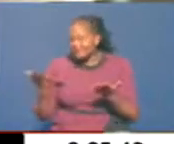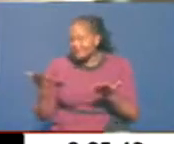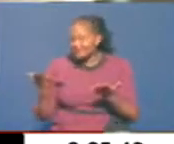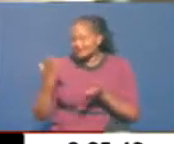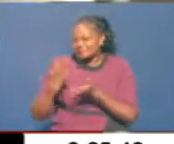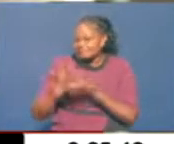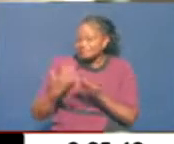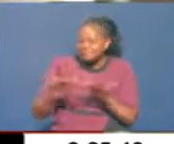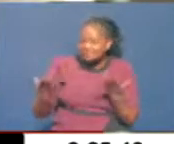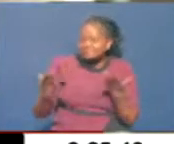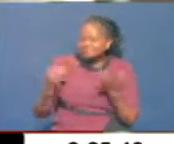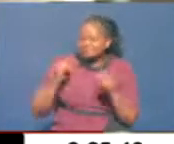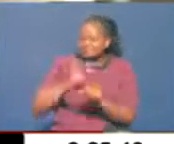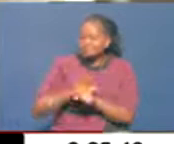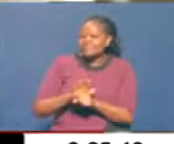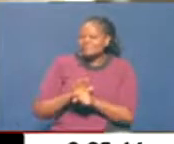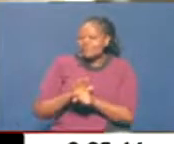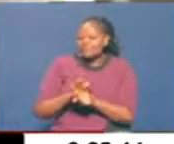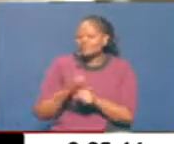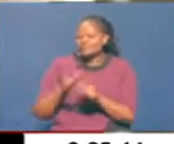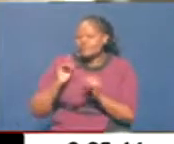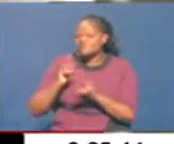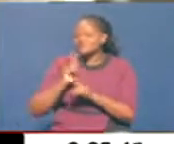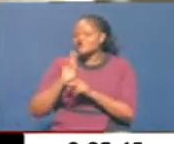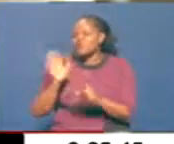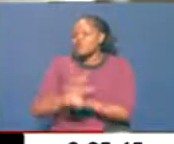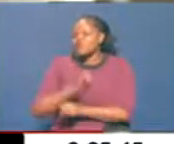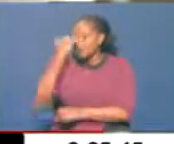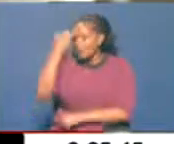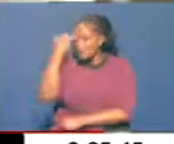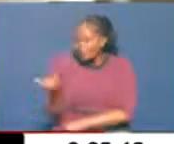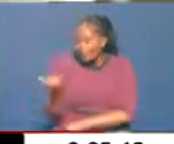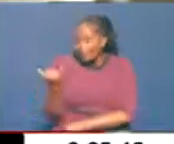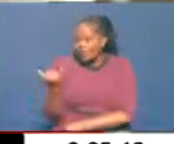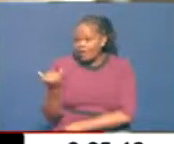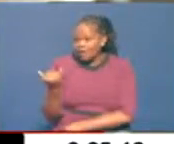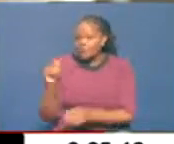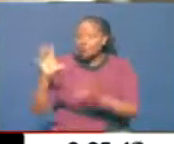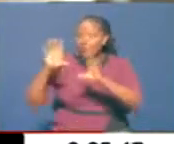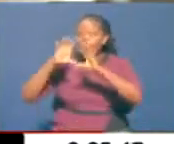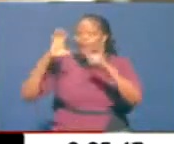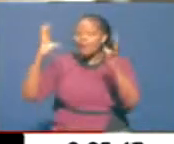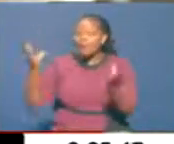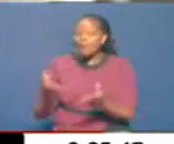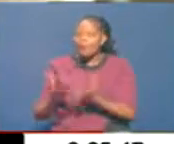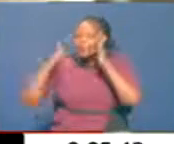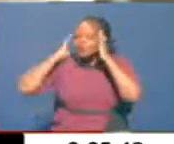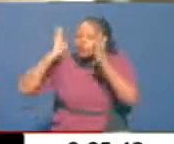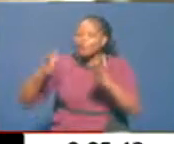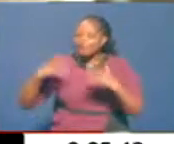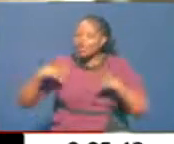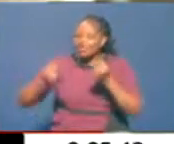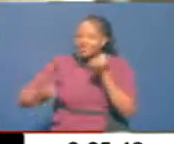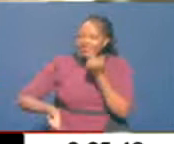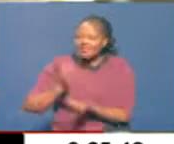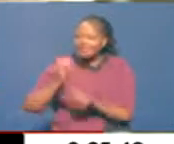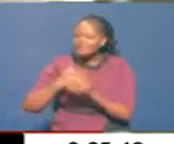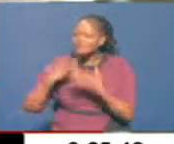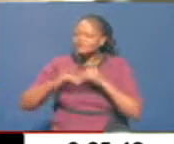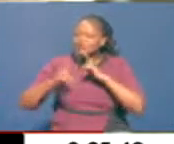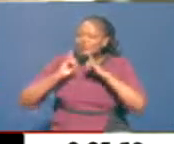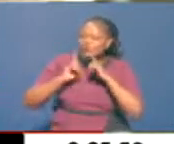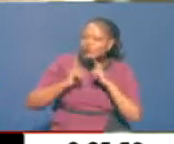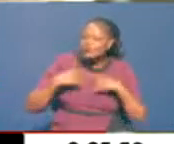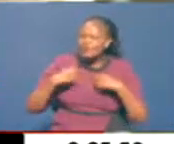of COVID-19 have definitely been useful, particularly because the whole world has focused on healthcare. Everyone has been talking about healthcare for the